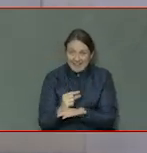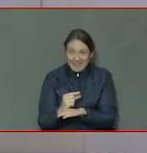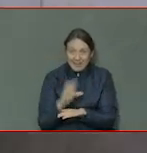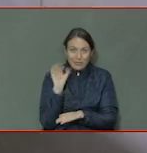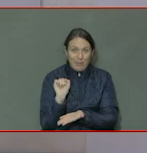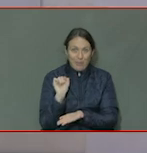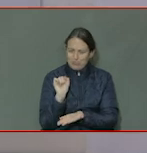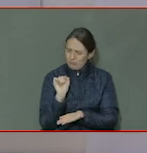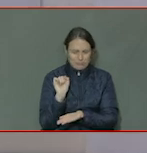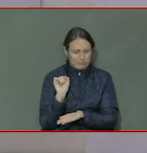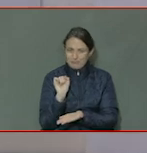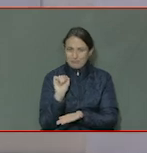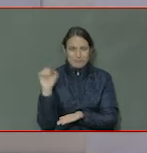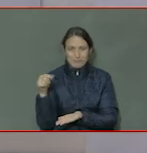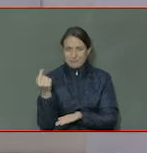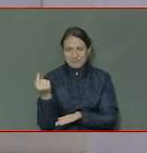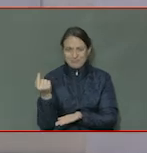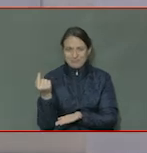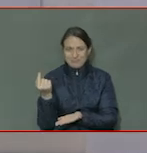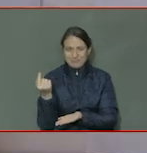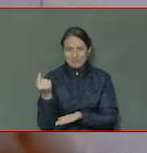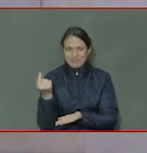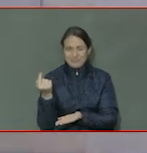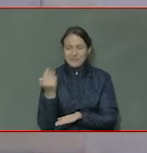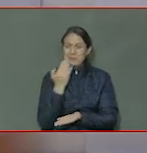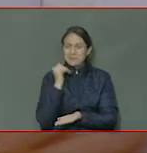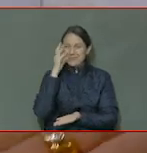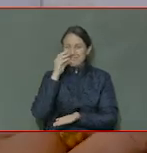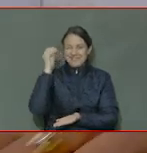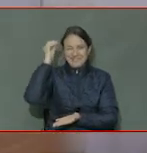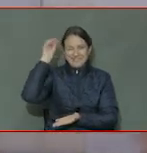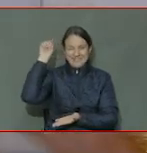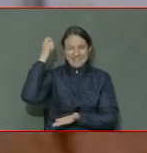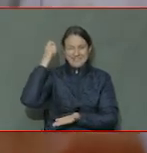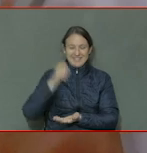you're going to fall off or not come back. So please, it can't be 0.